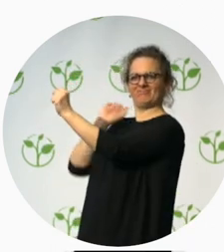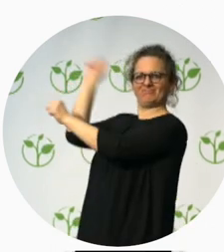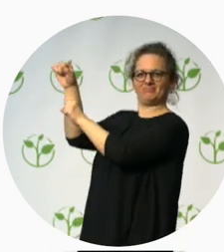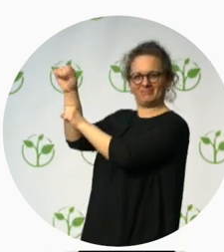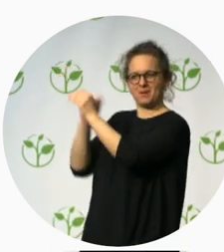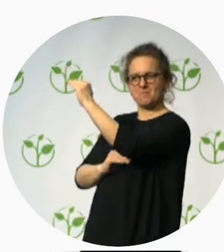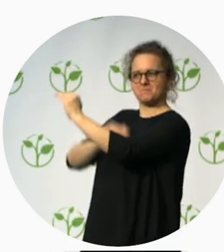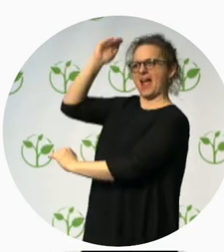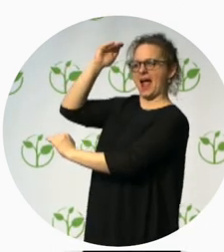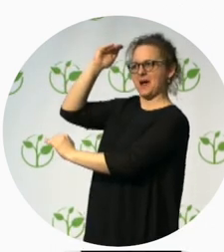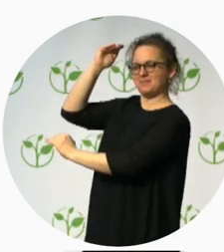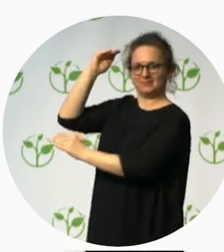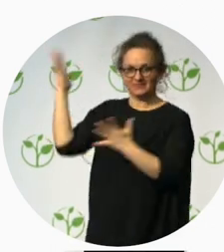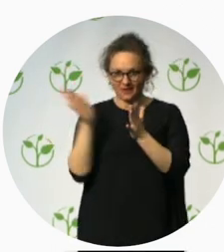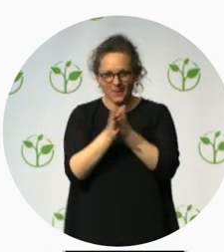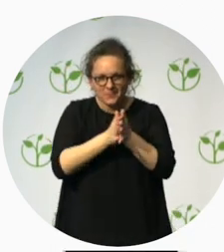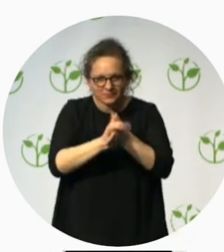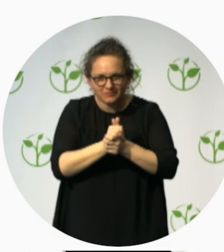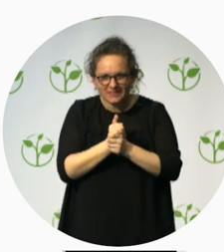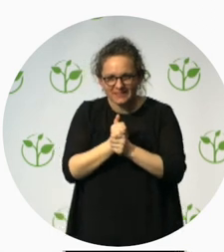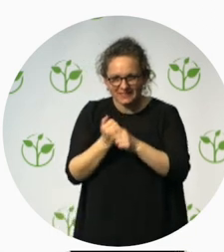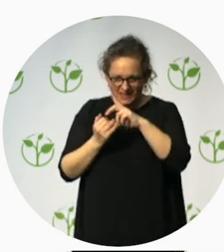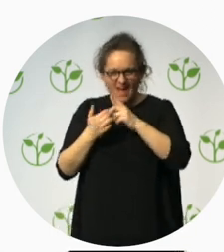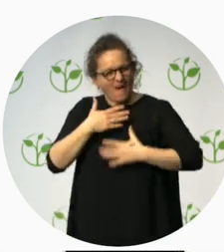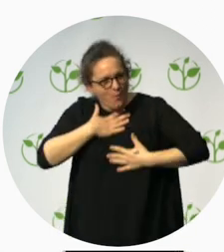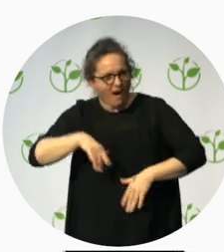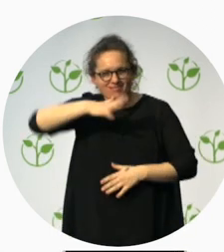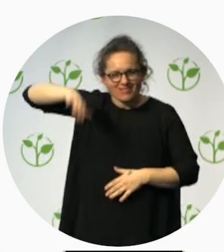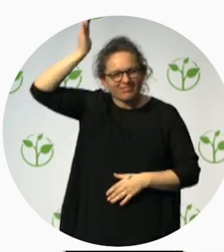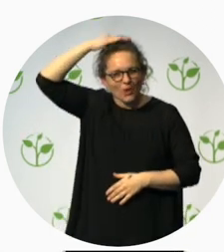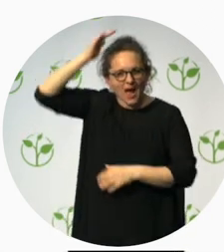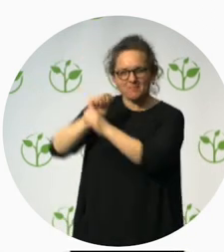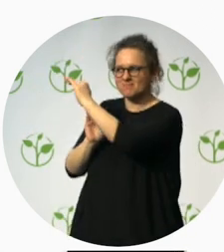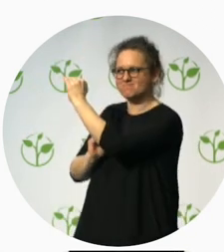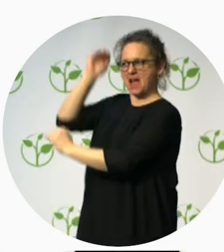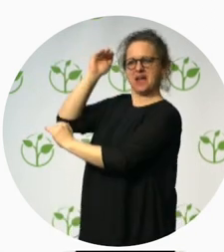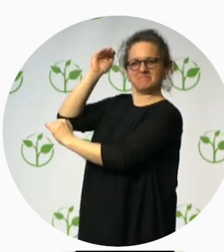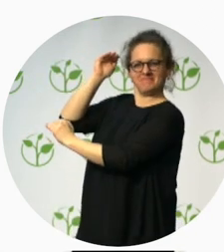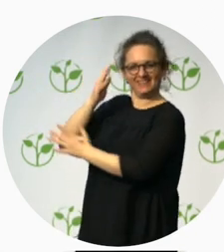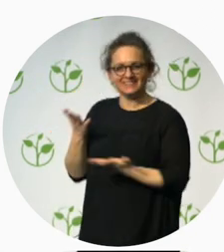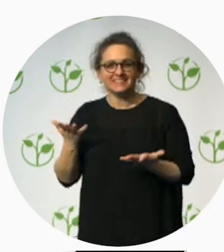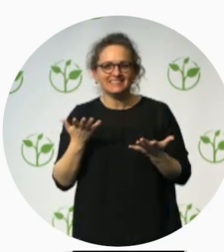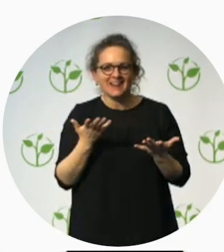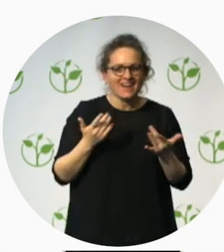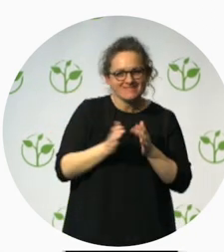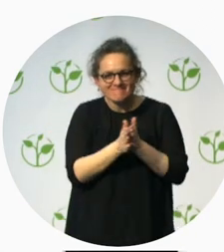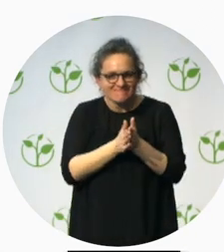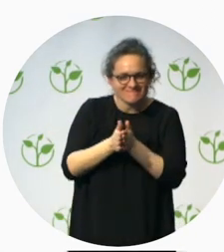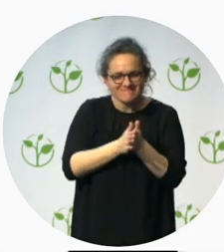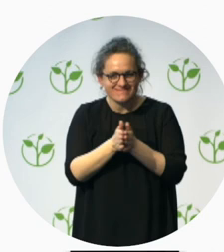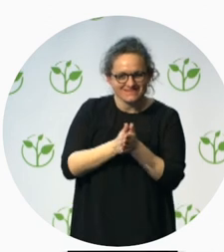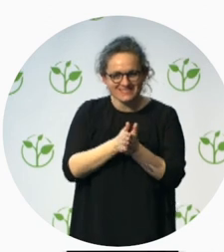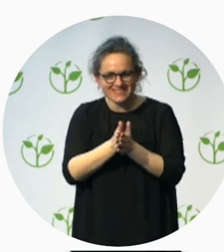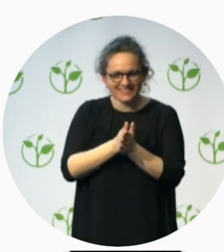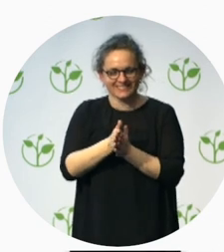on, let's get to number one and beat Trump. Okay, so we have the next 30 awardees. So Martin, please take back to the stage again. You